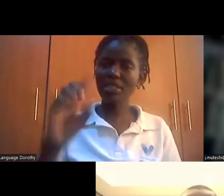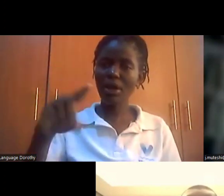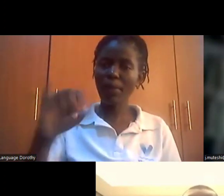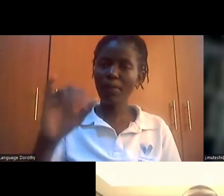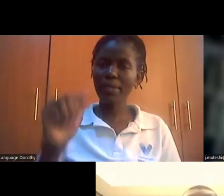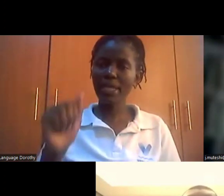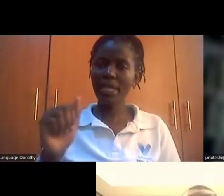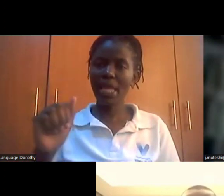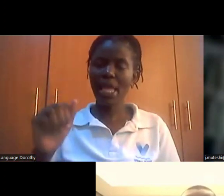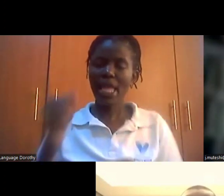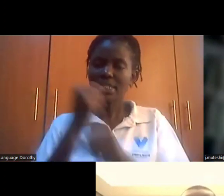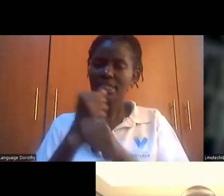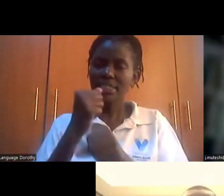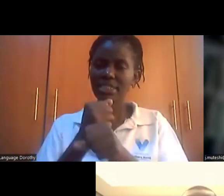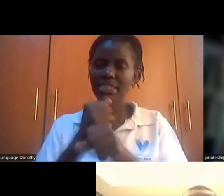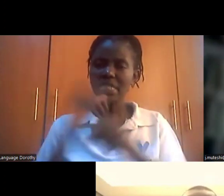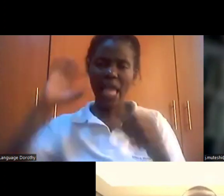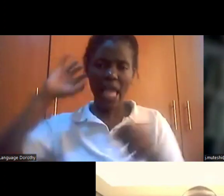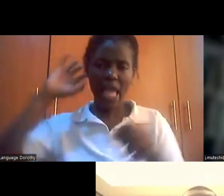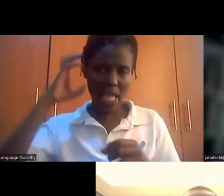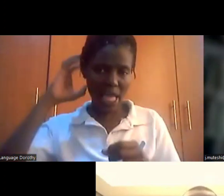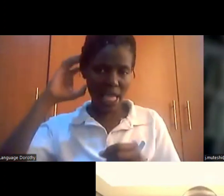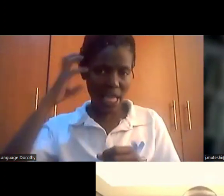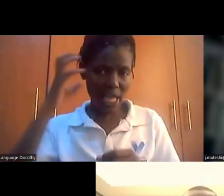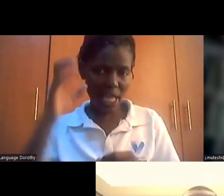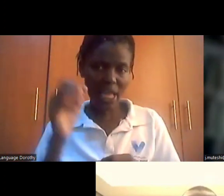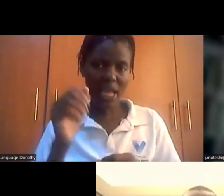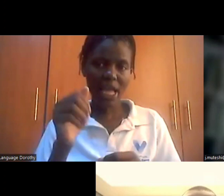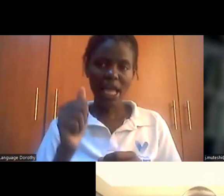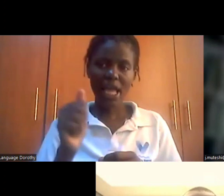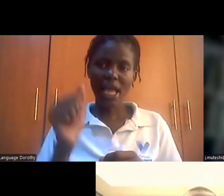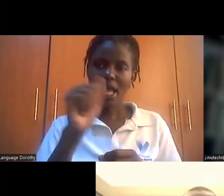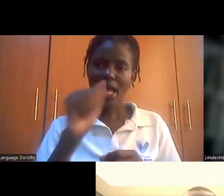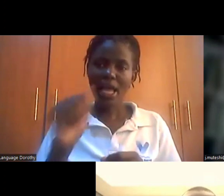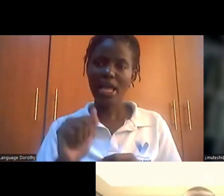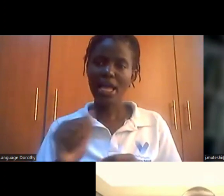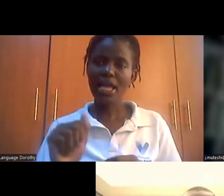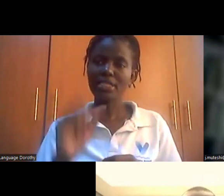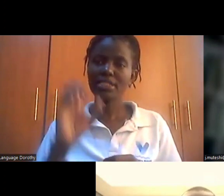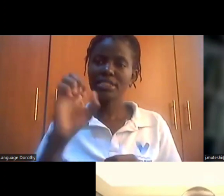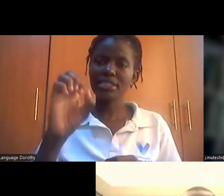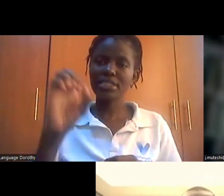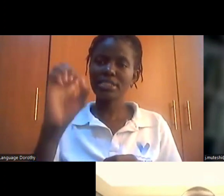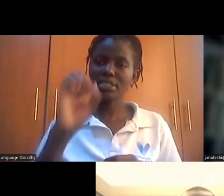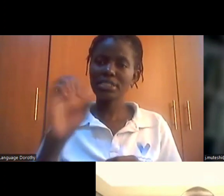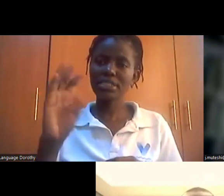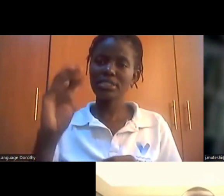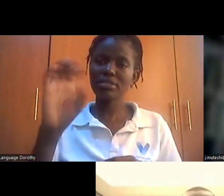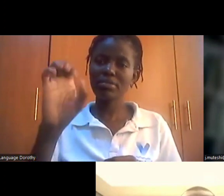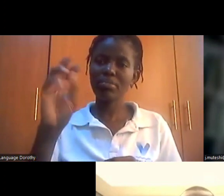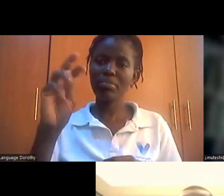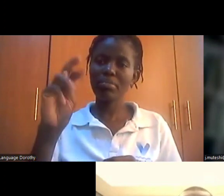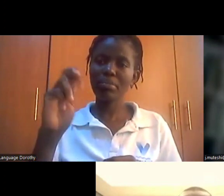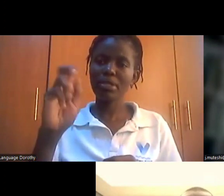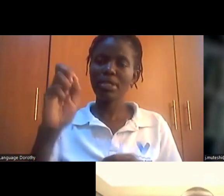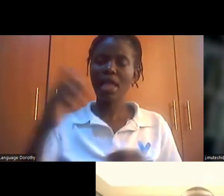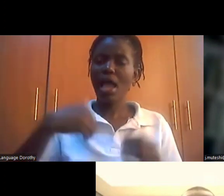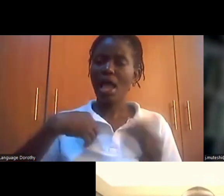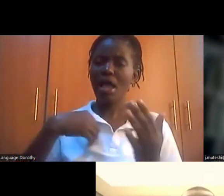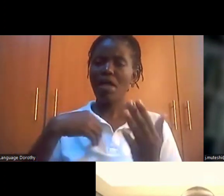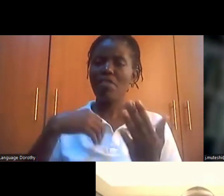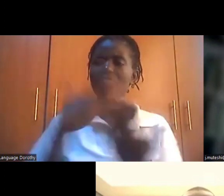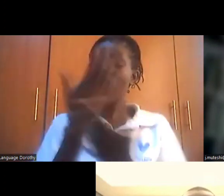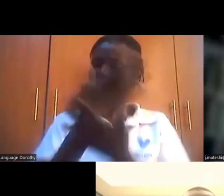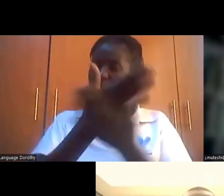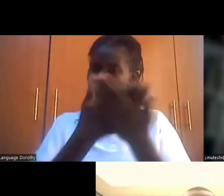assessment. And the needs assessment here was we developed a checklist, and this checklist would have questions, and some of the questions